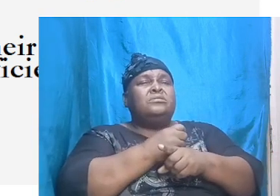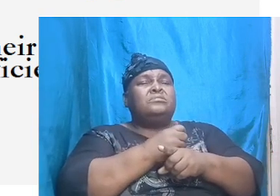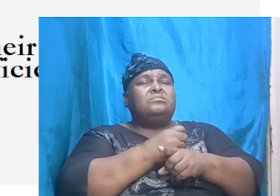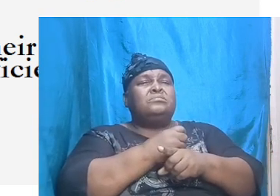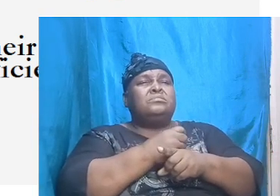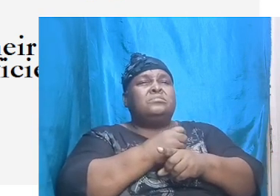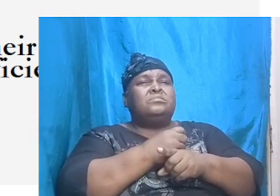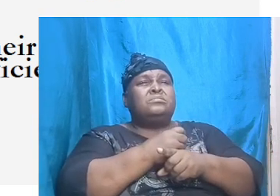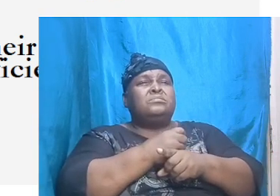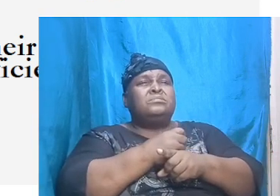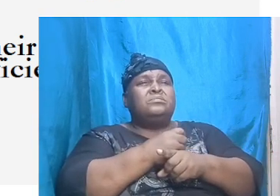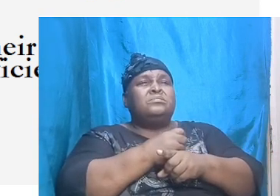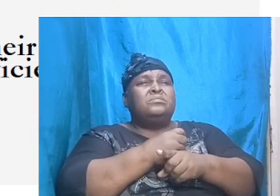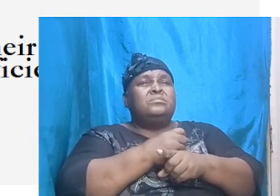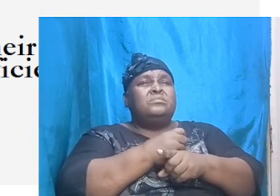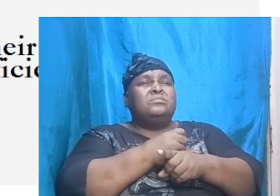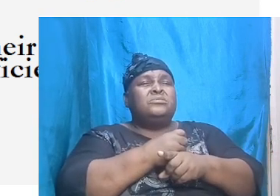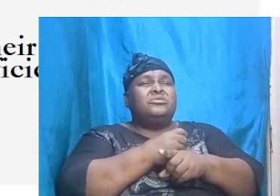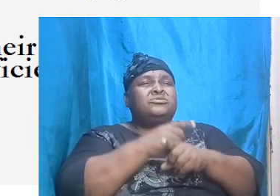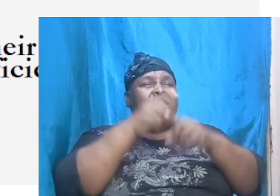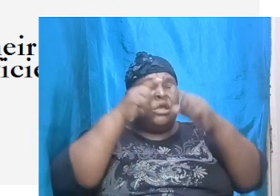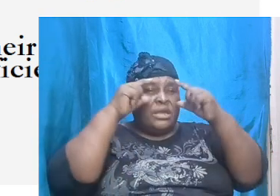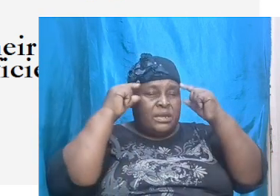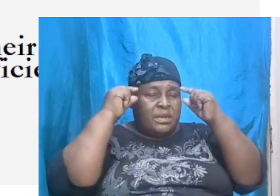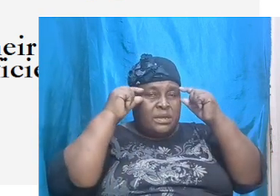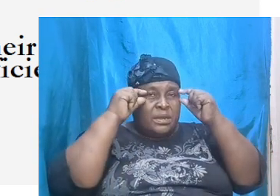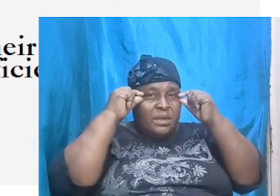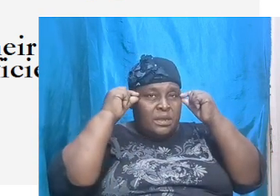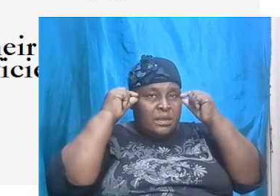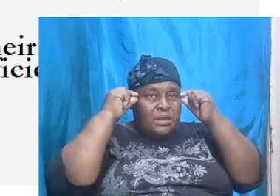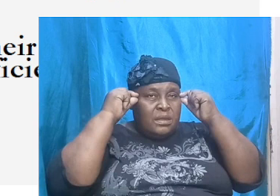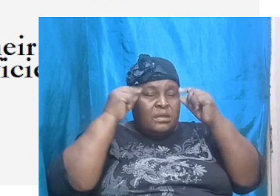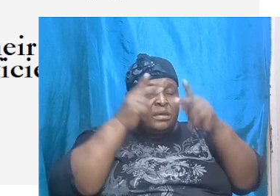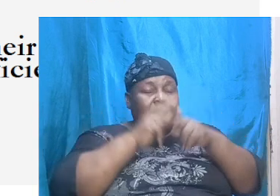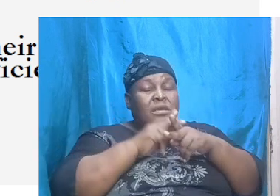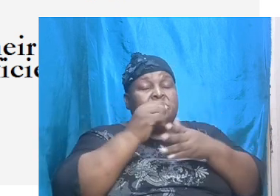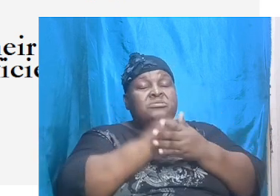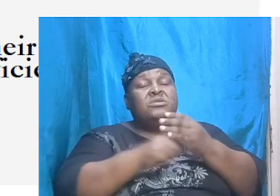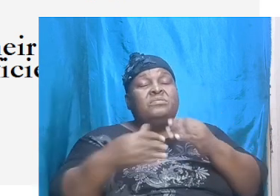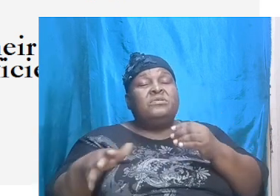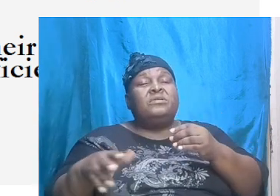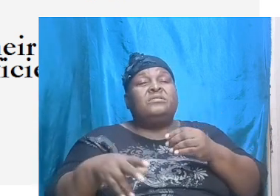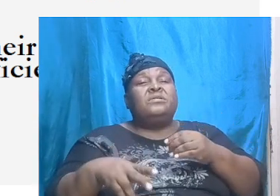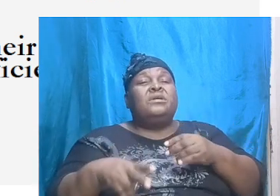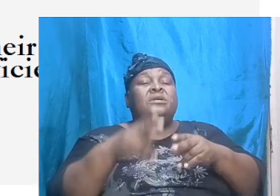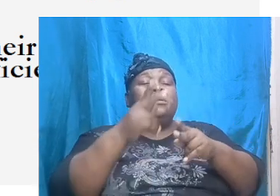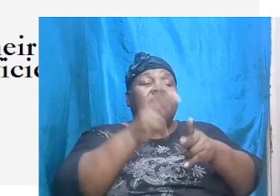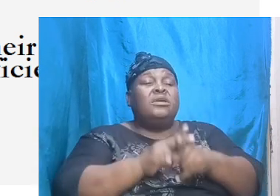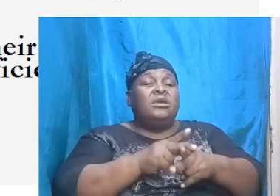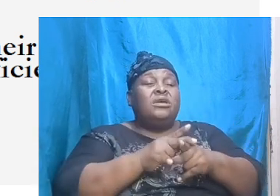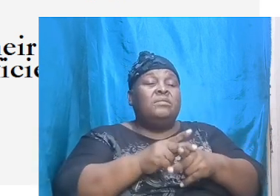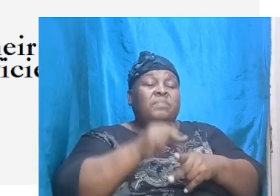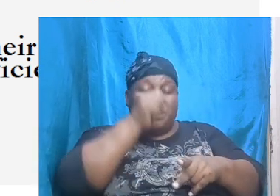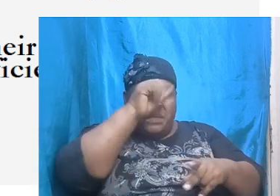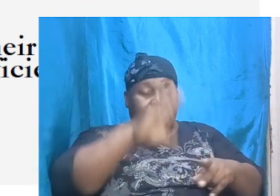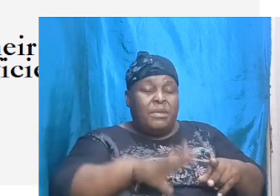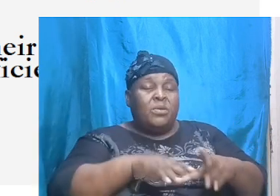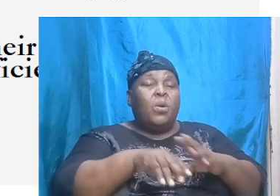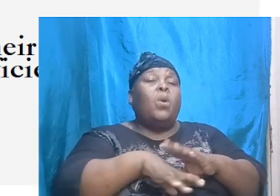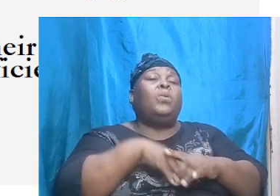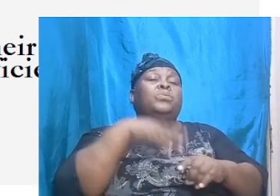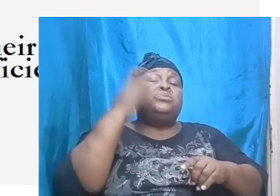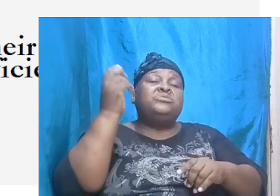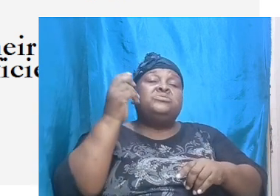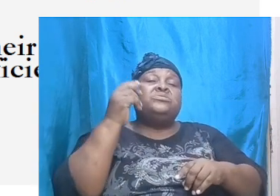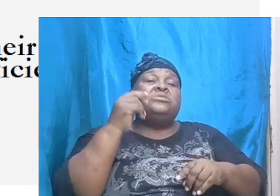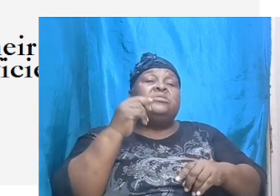something that would keep these people out. Amen. And therefore, we need to build it in a particular way